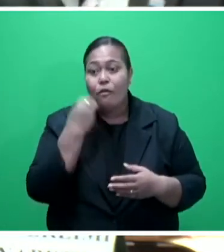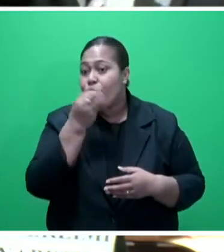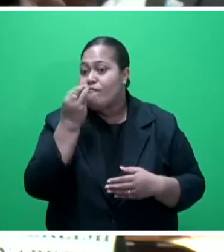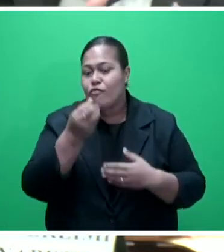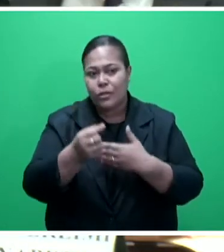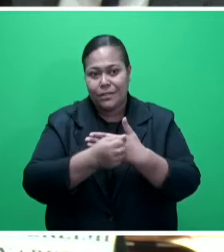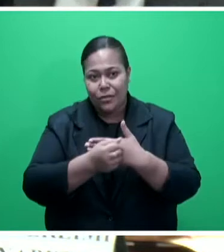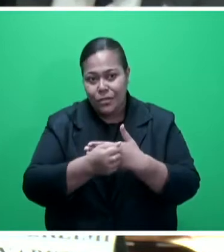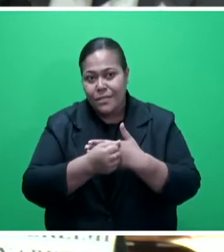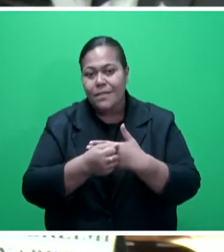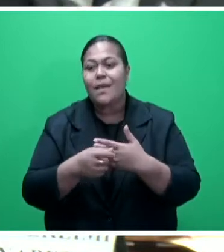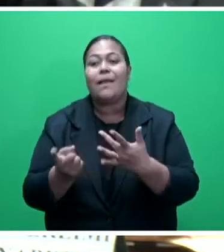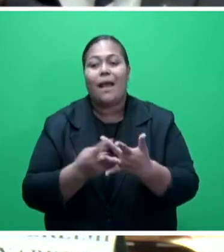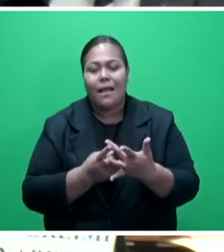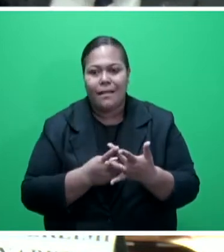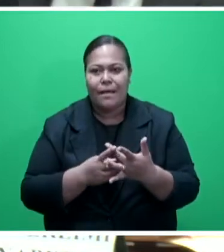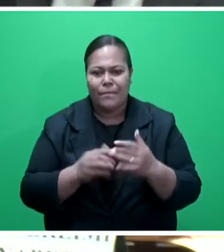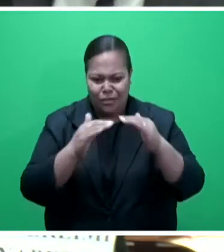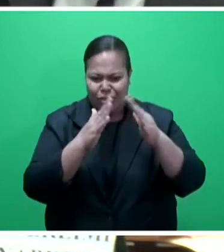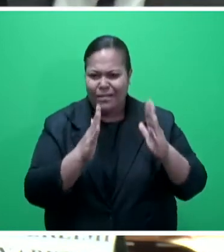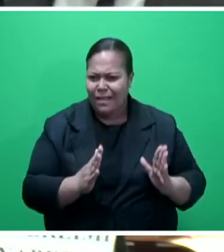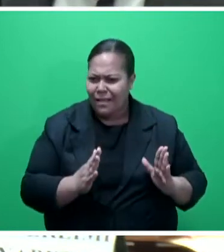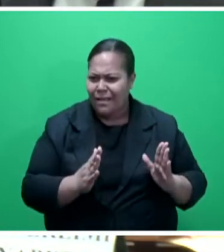security, in the areas of shelter,